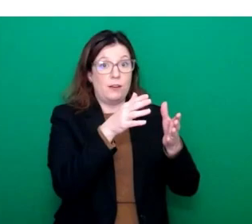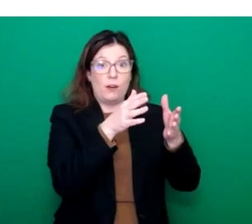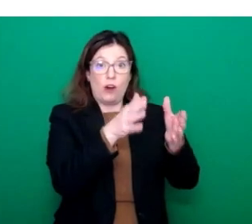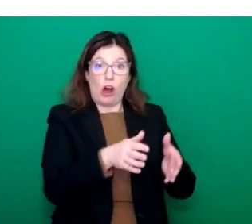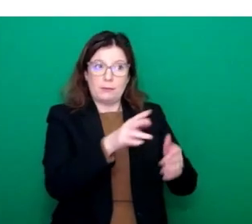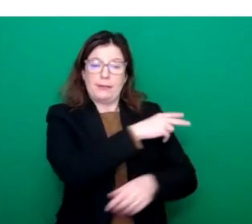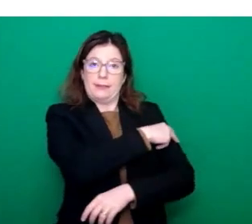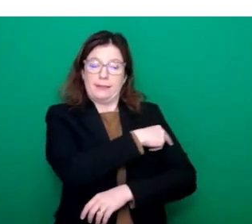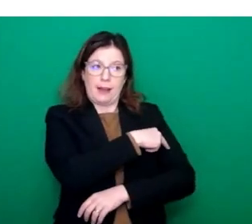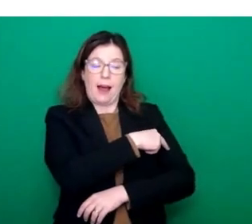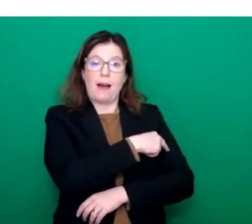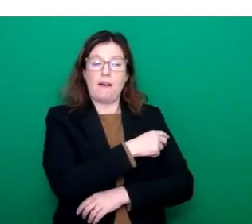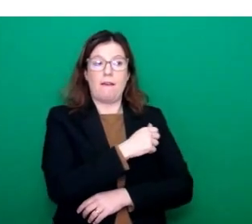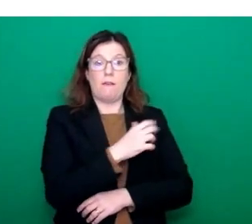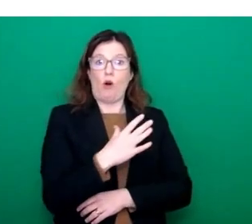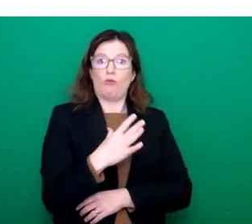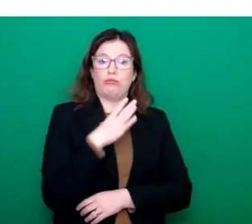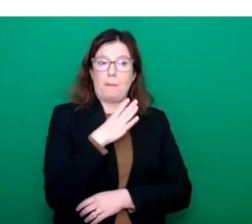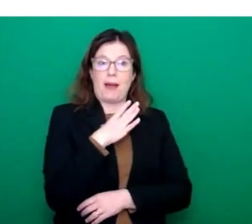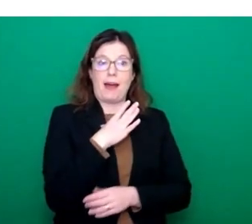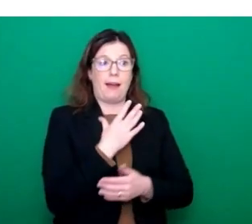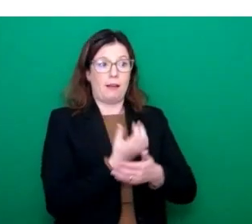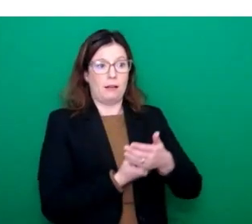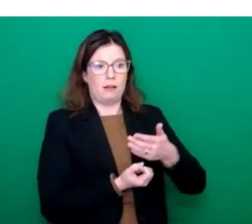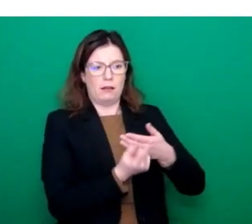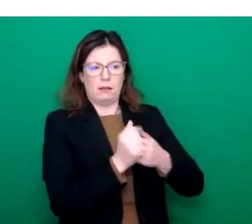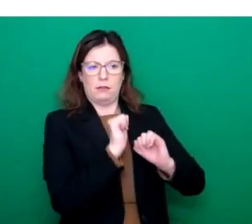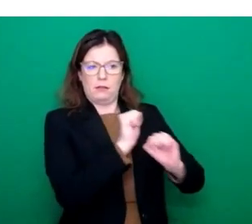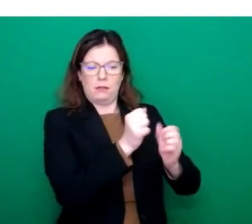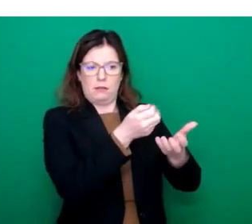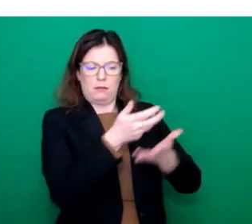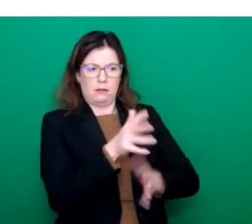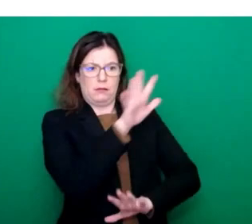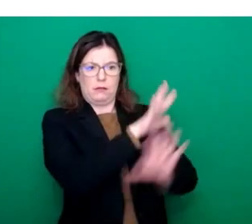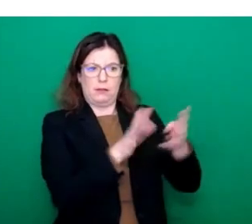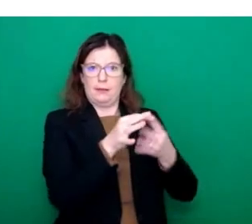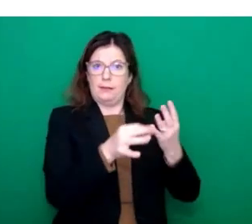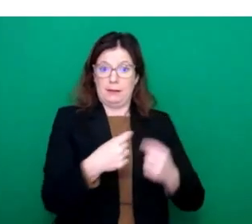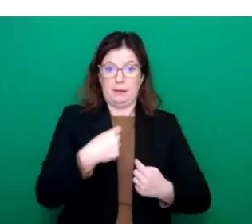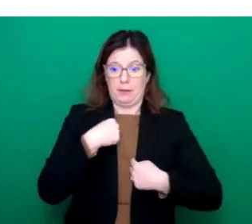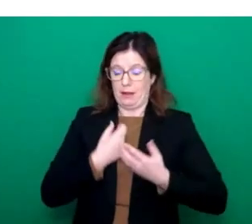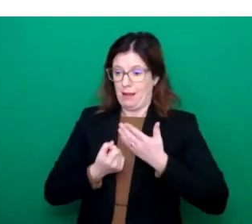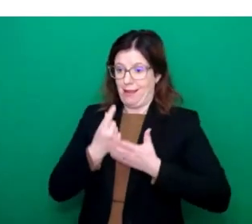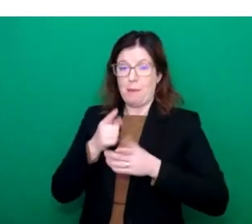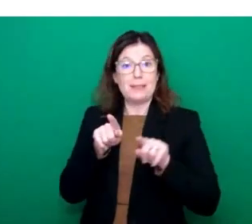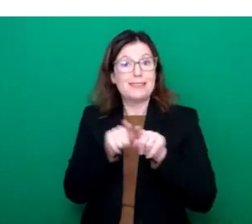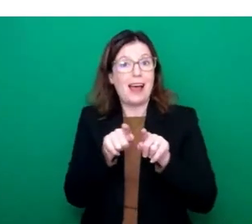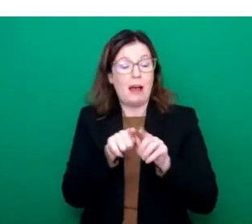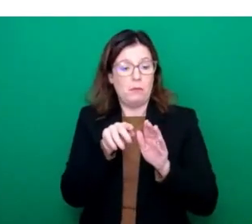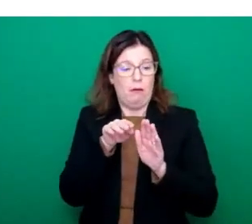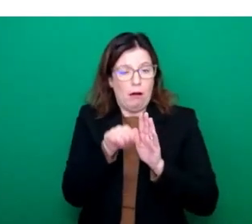manage to anticipate when things may be escalating as they did for me or going wrong. But